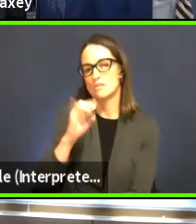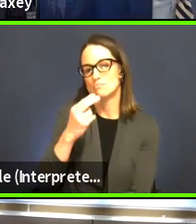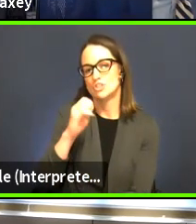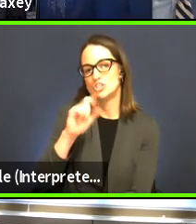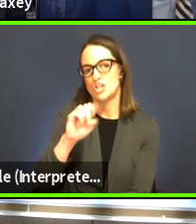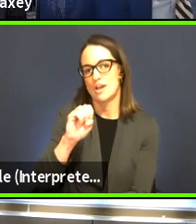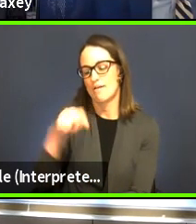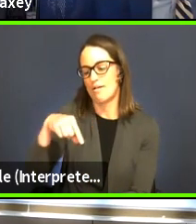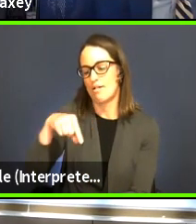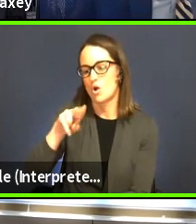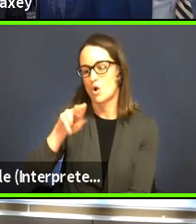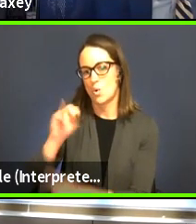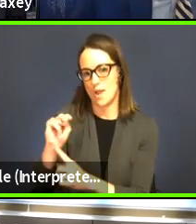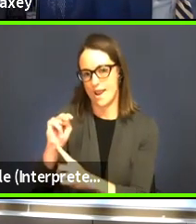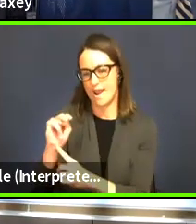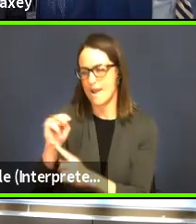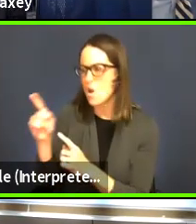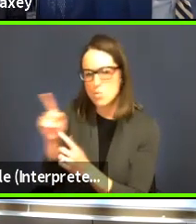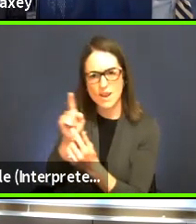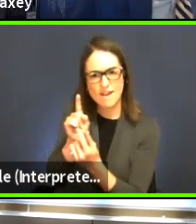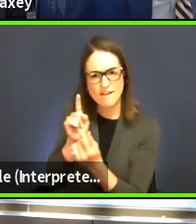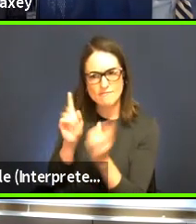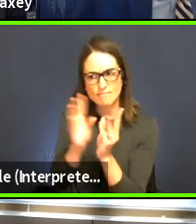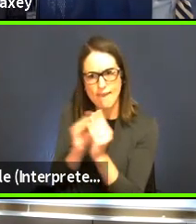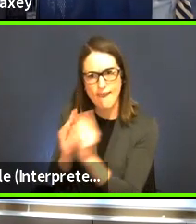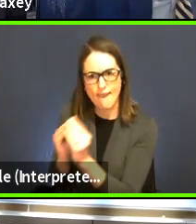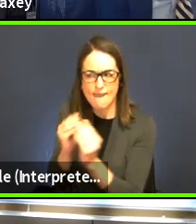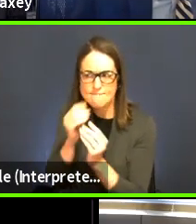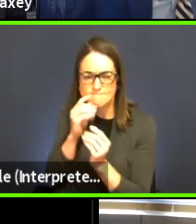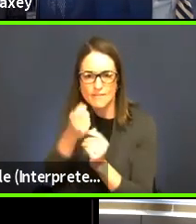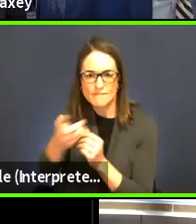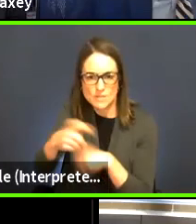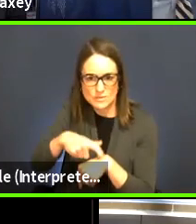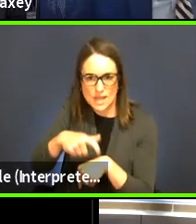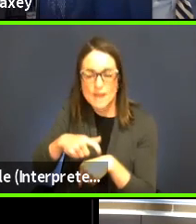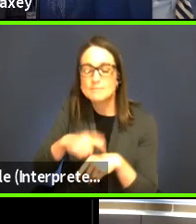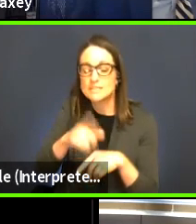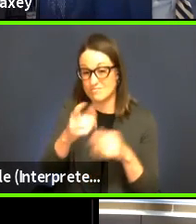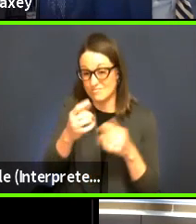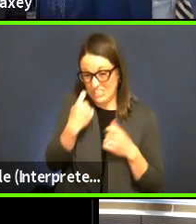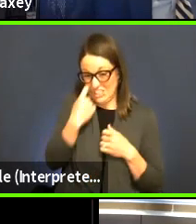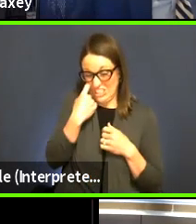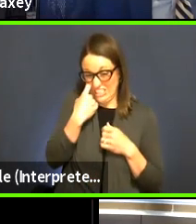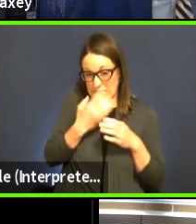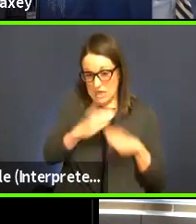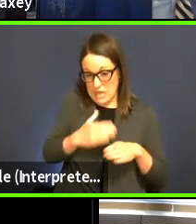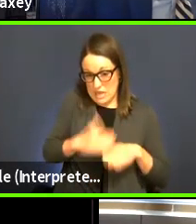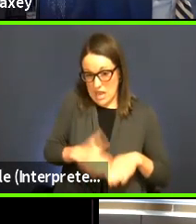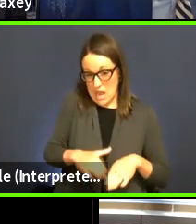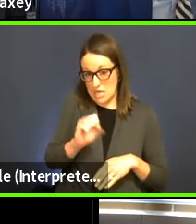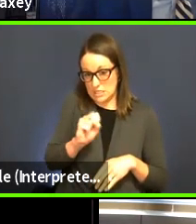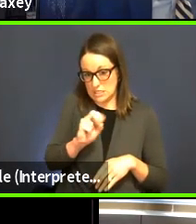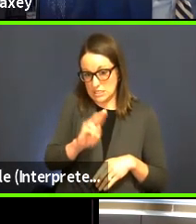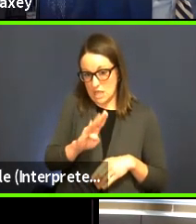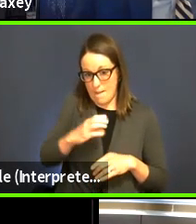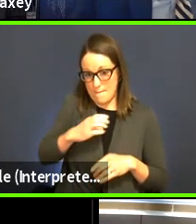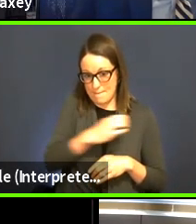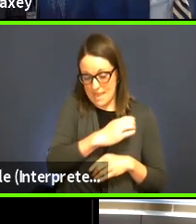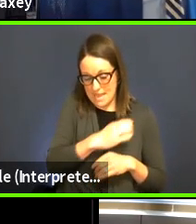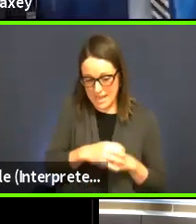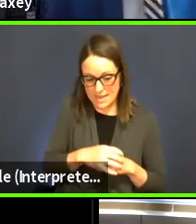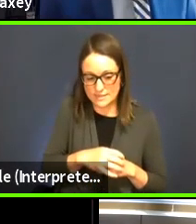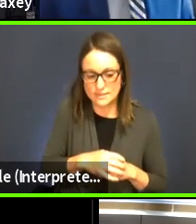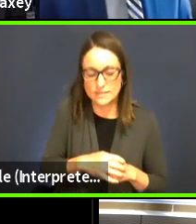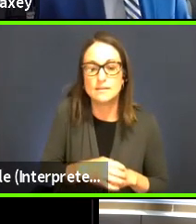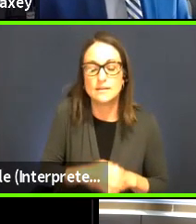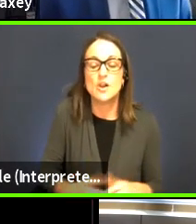this summer, and we recently divided the group into two subcommittees. Our prioritization subcommittee is conducting